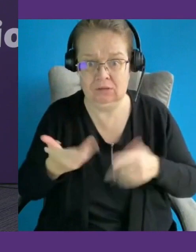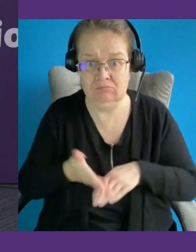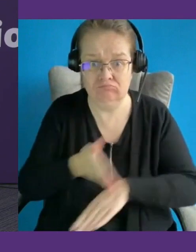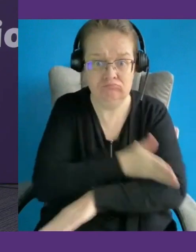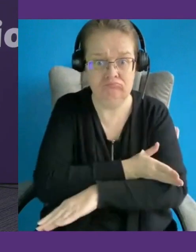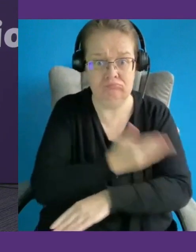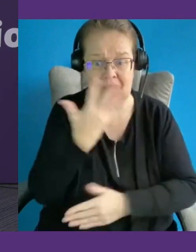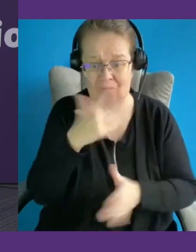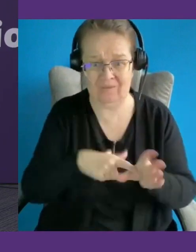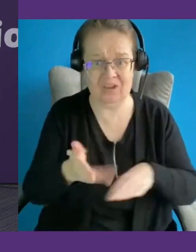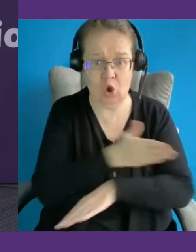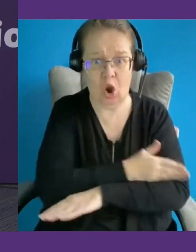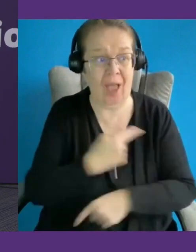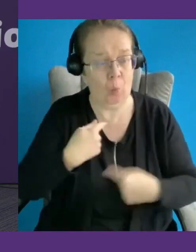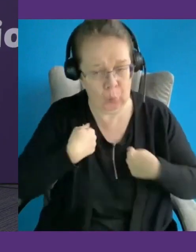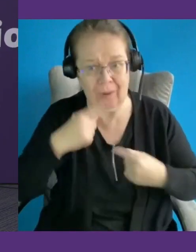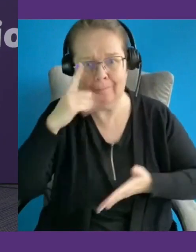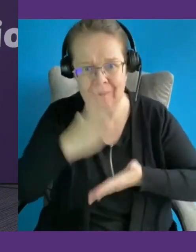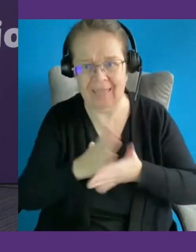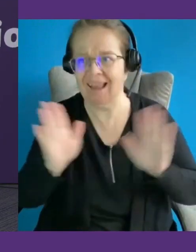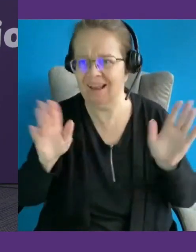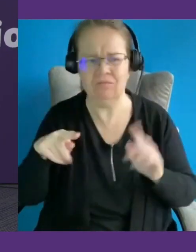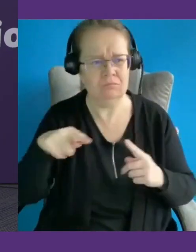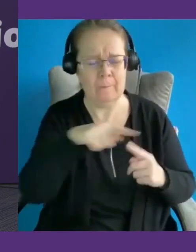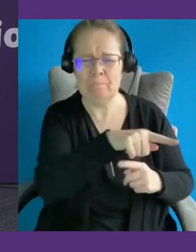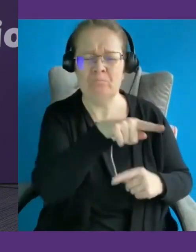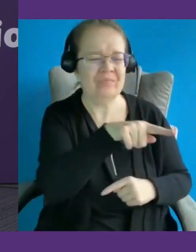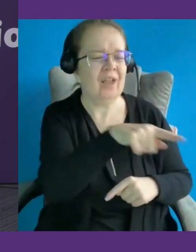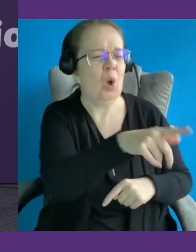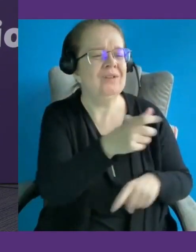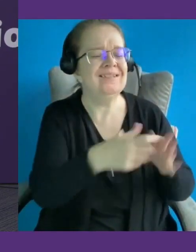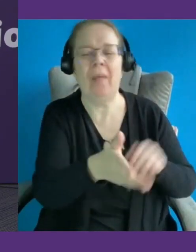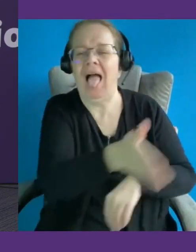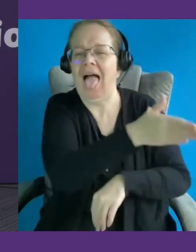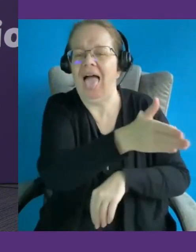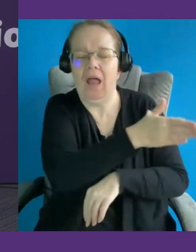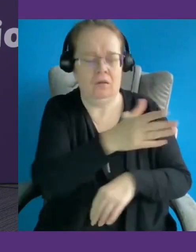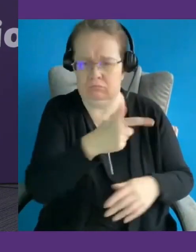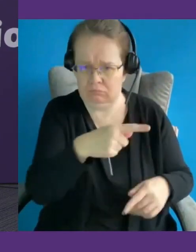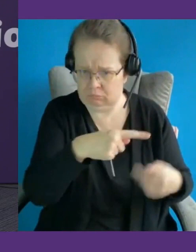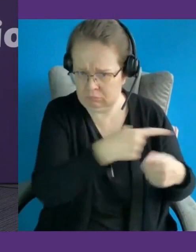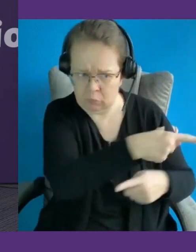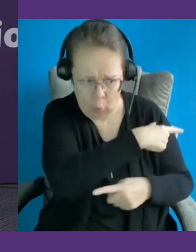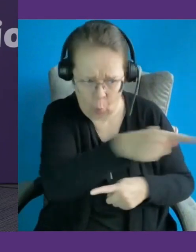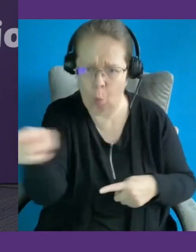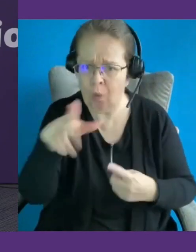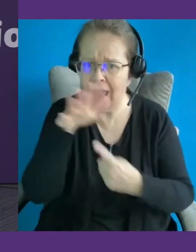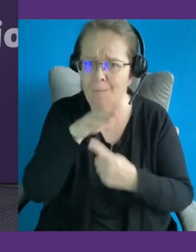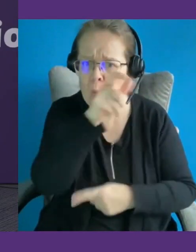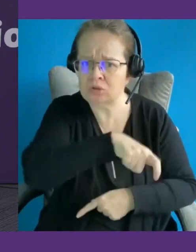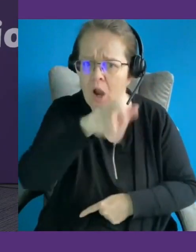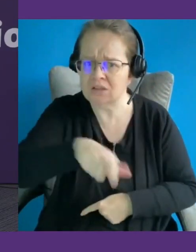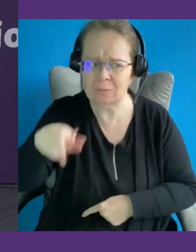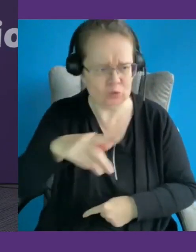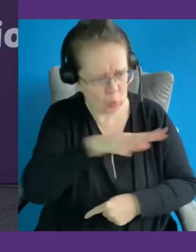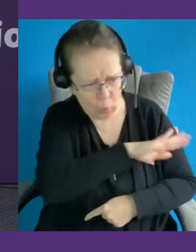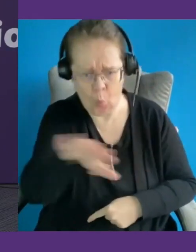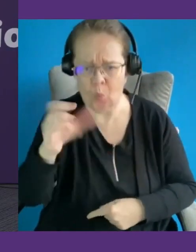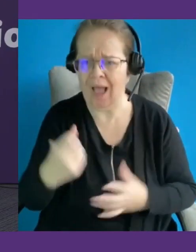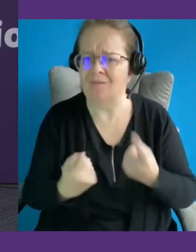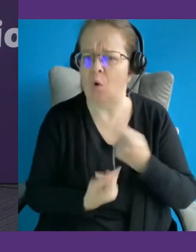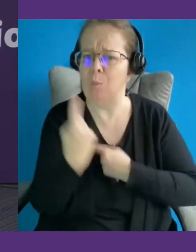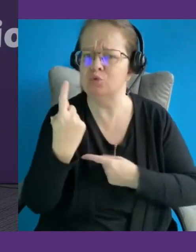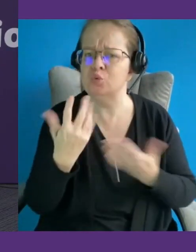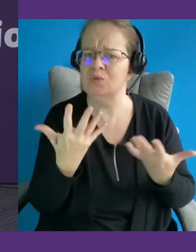that everybody is an important customer, and everybody should have the opportunity to use technology. Yeah. Well, I guess that's also part of that